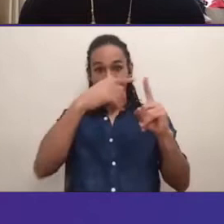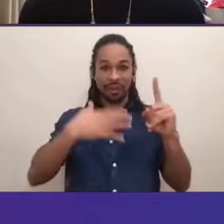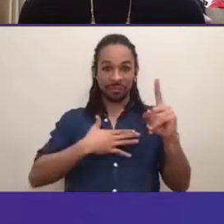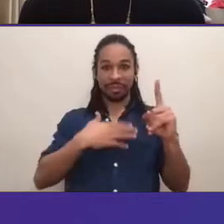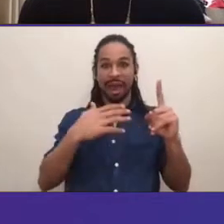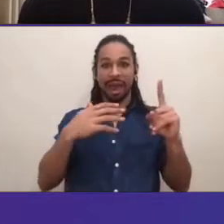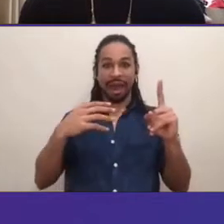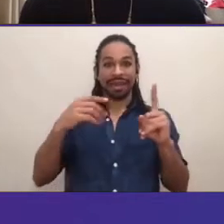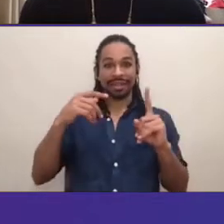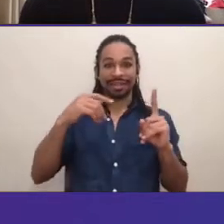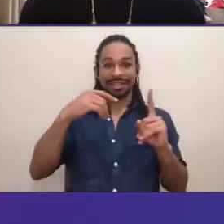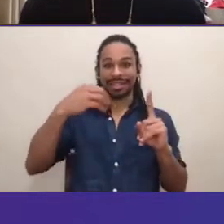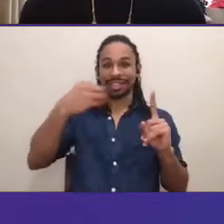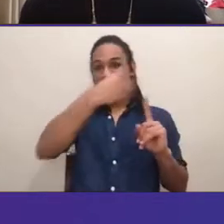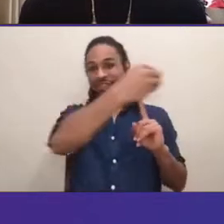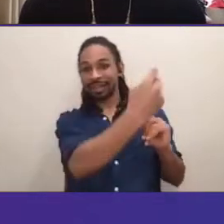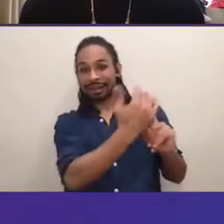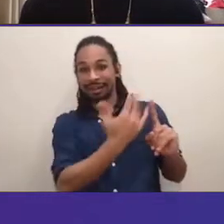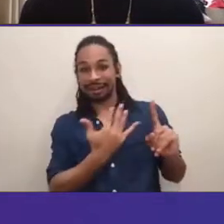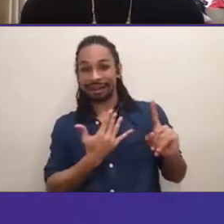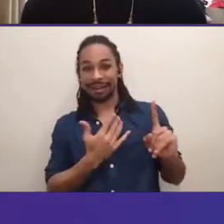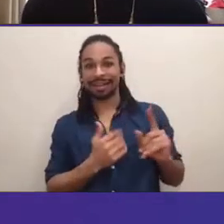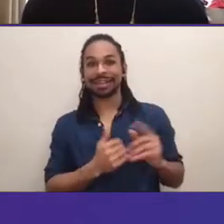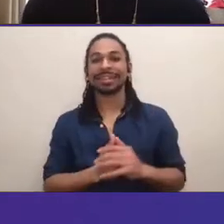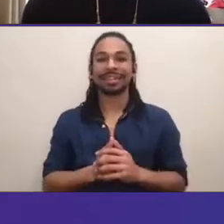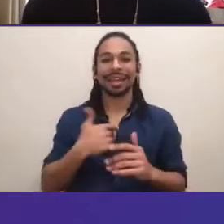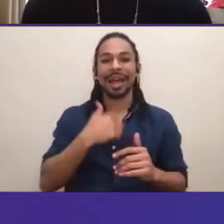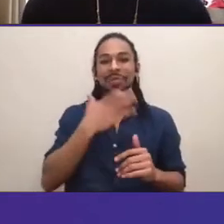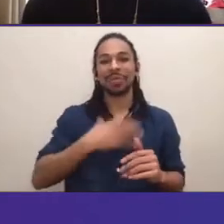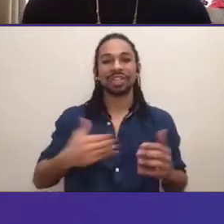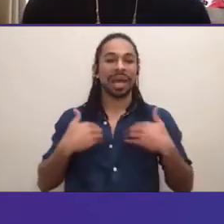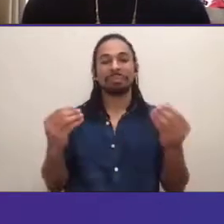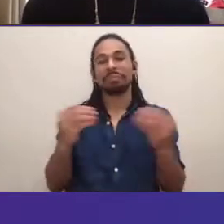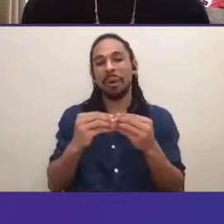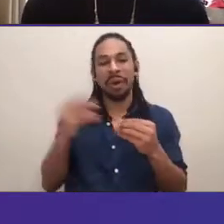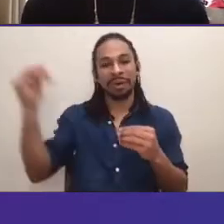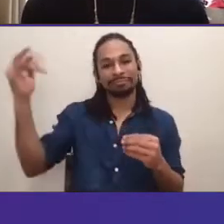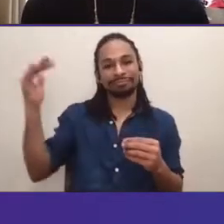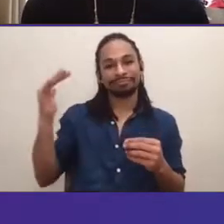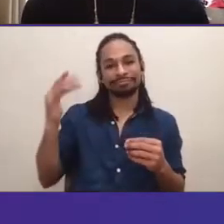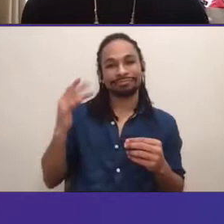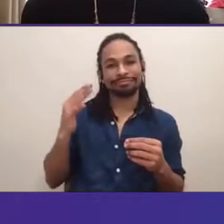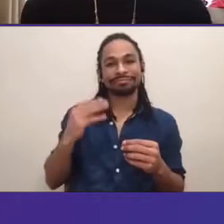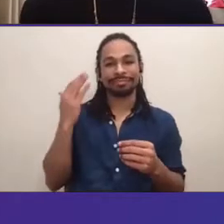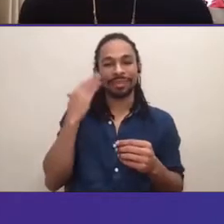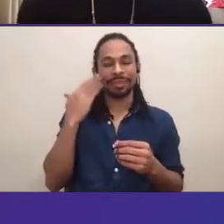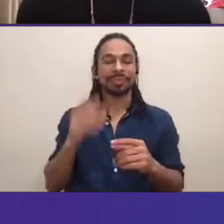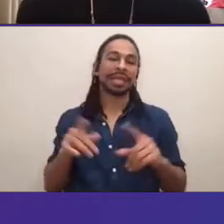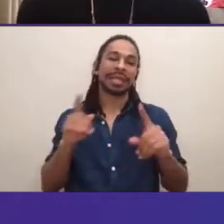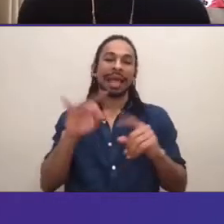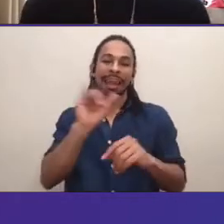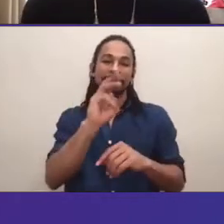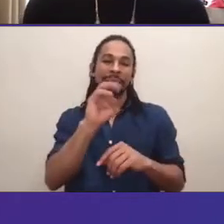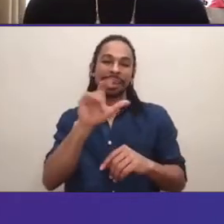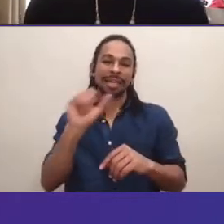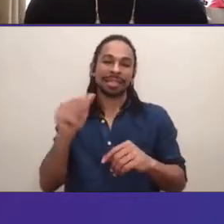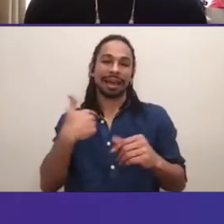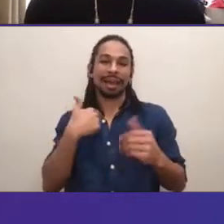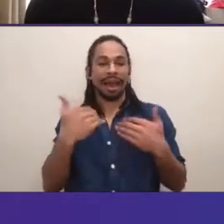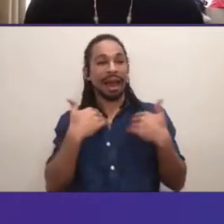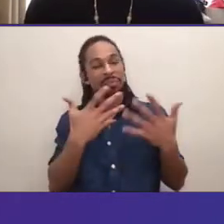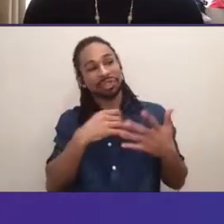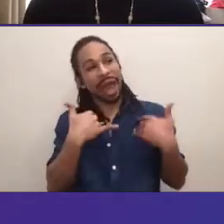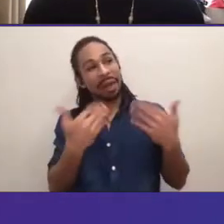there were more. Like Melissa, I wish that I had a sky to look at. But there's a backyard behind this door, so that's